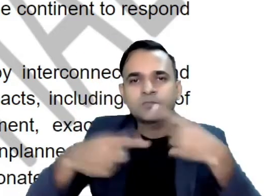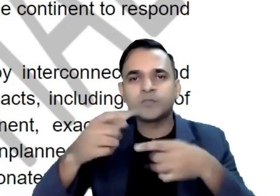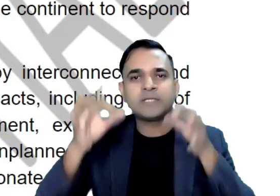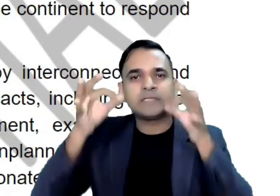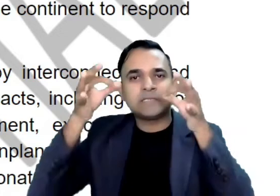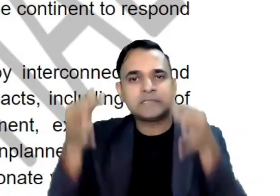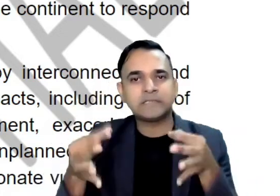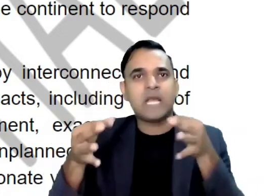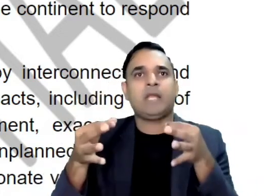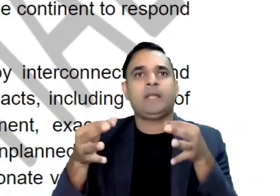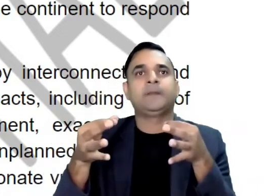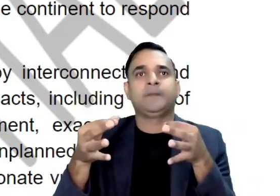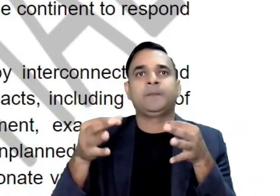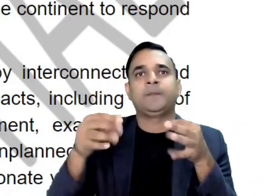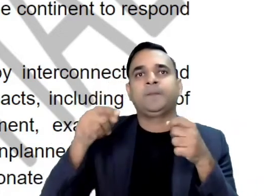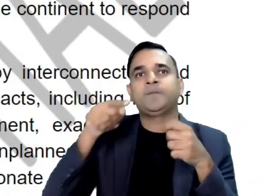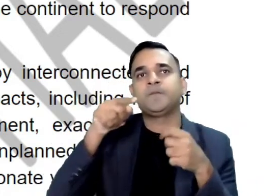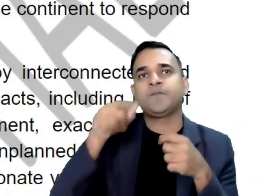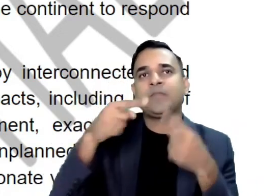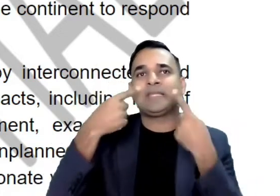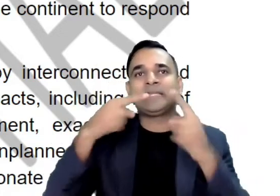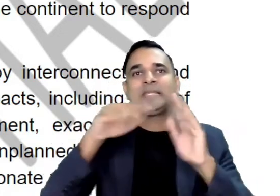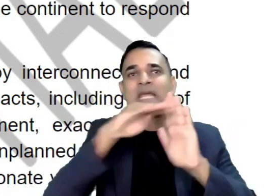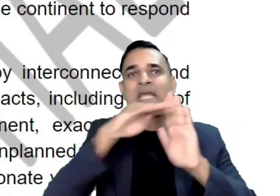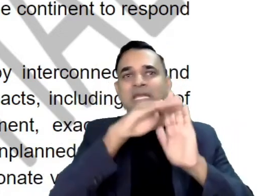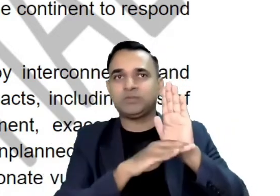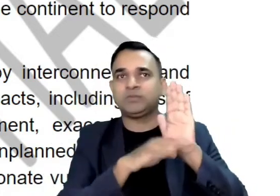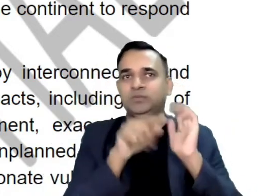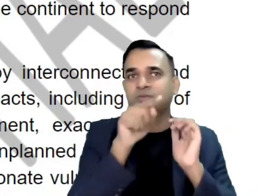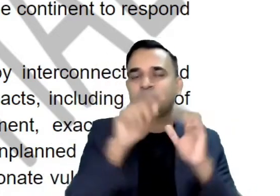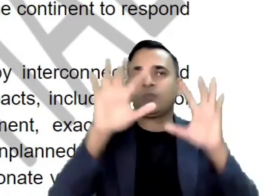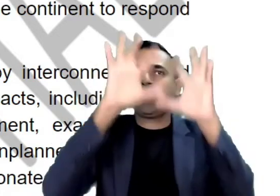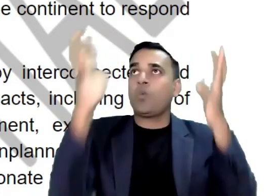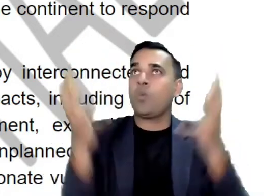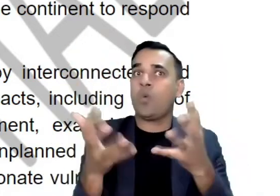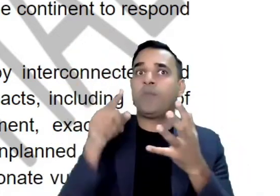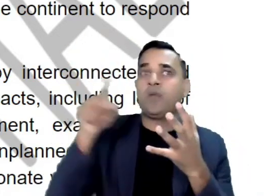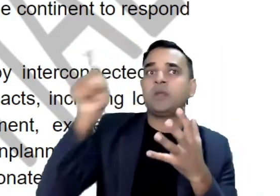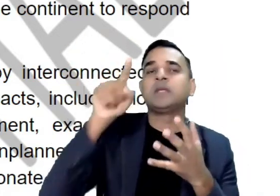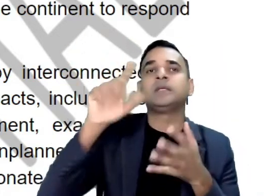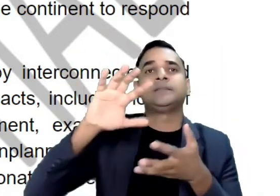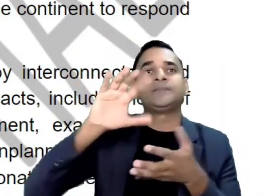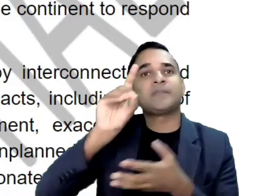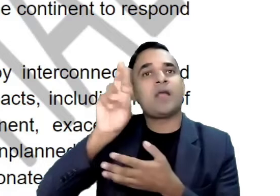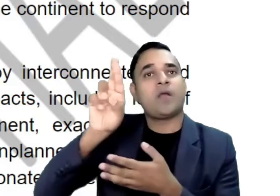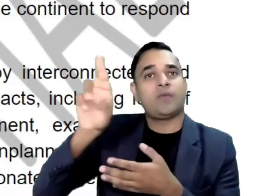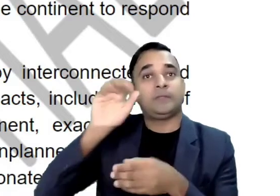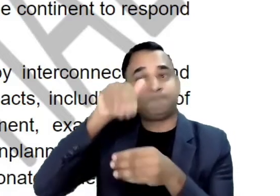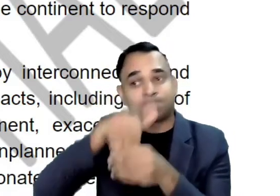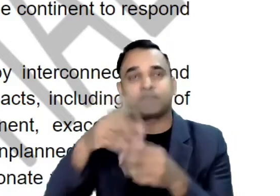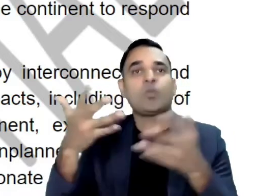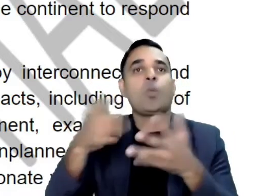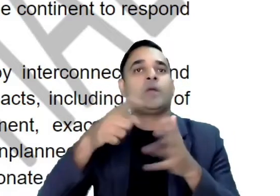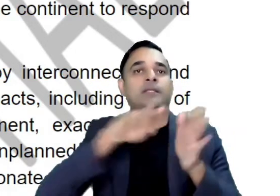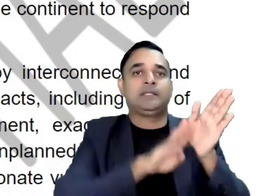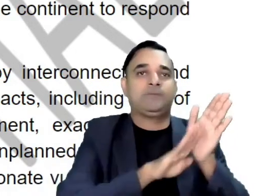risk reduction policies, strategies, and plans of action in line with the Sendai Framework and its Africa Program of Action, as